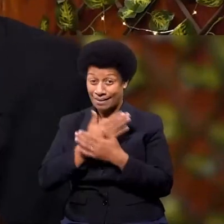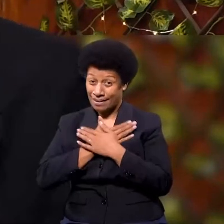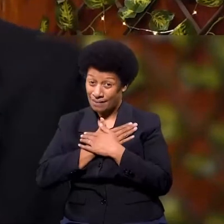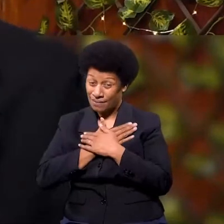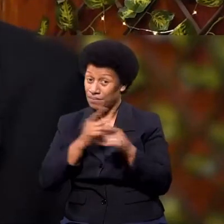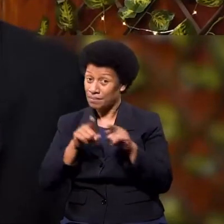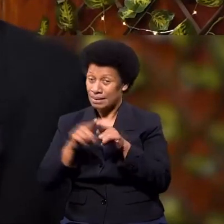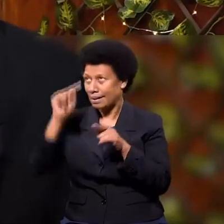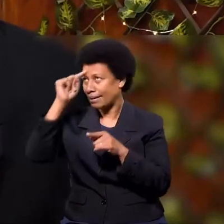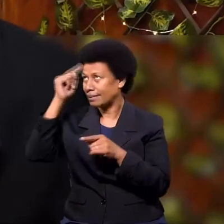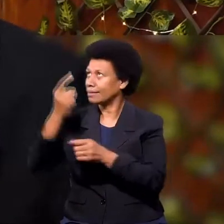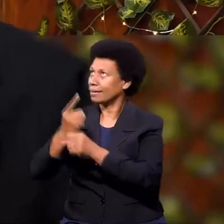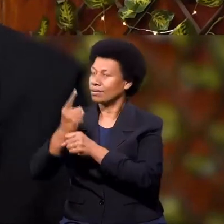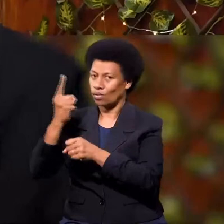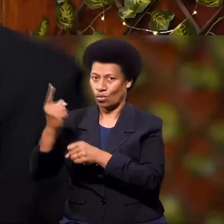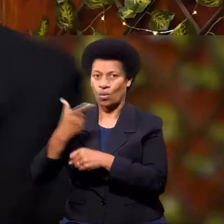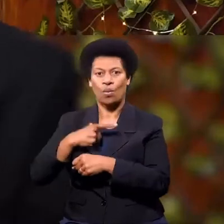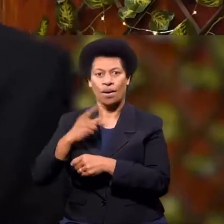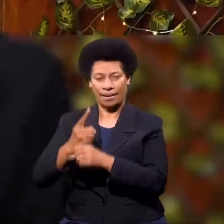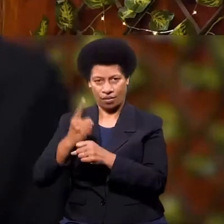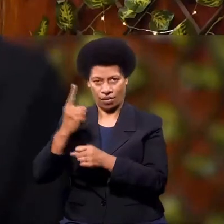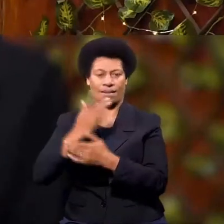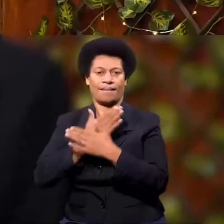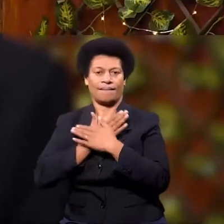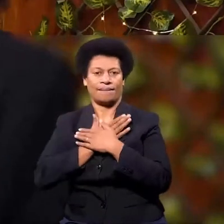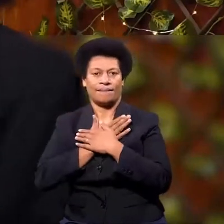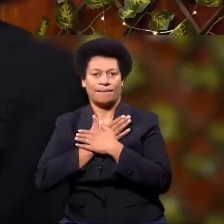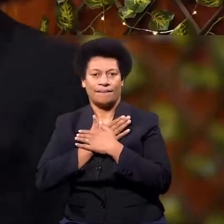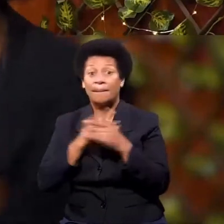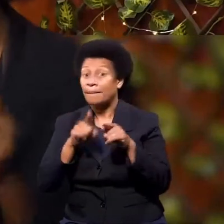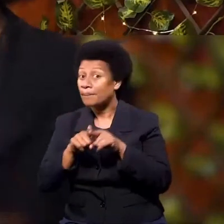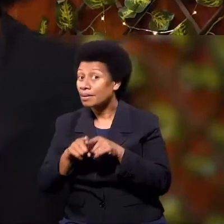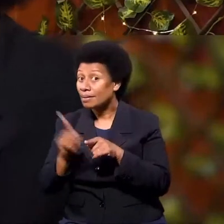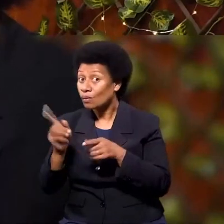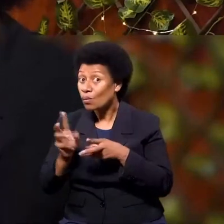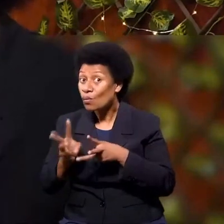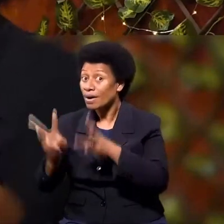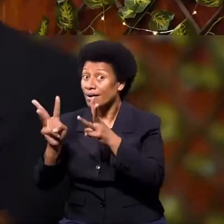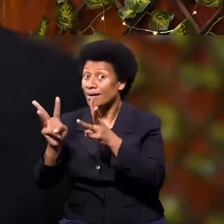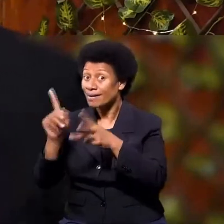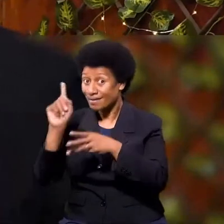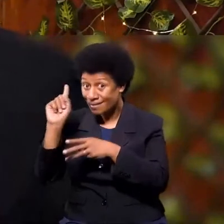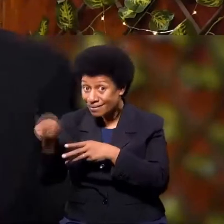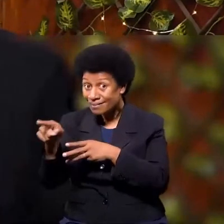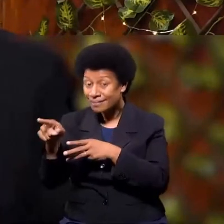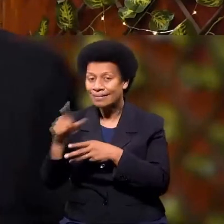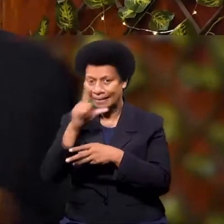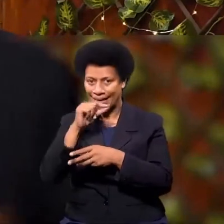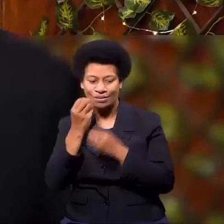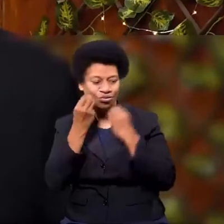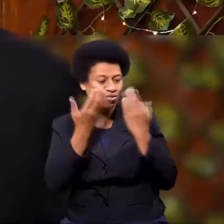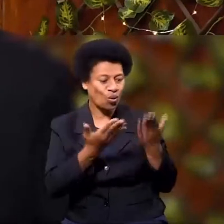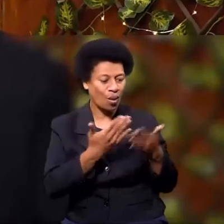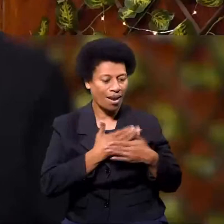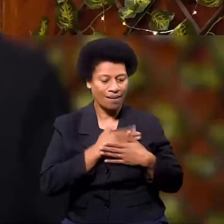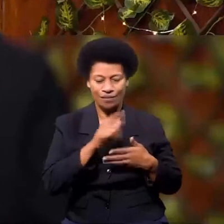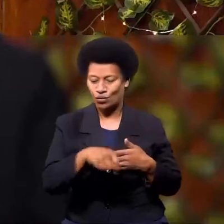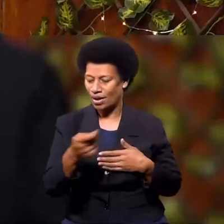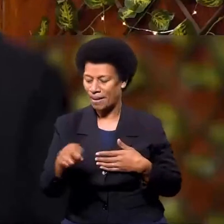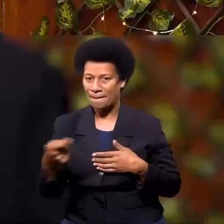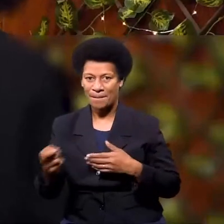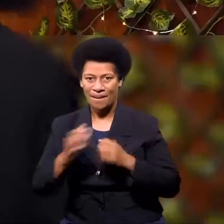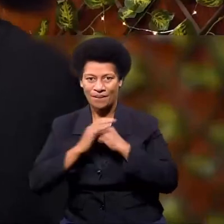must understand God, because God is love. Amen. And only in that way will we be able to reflect that love to